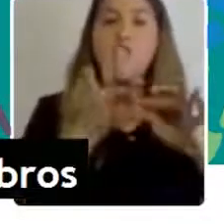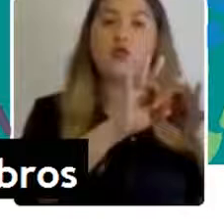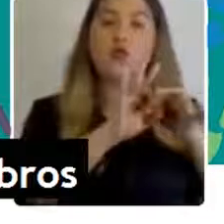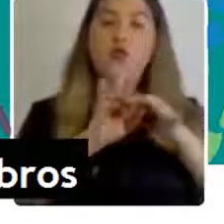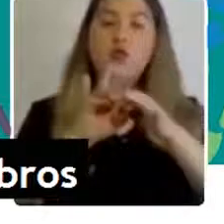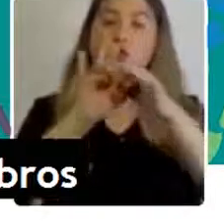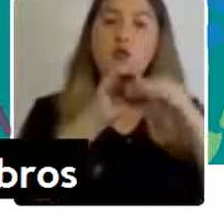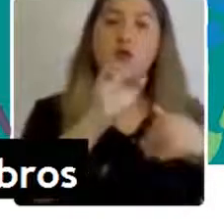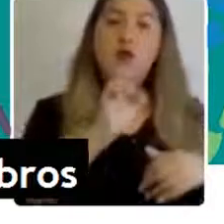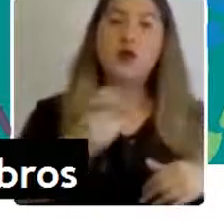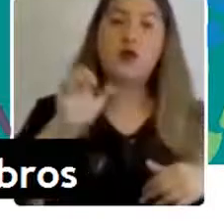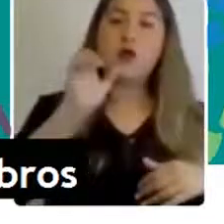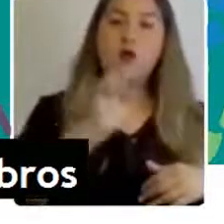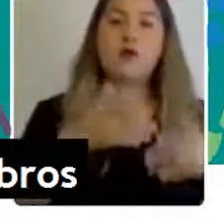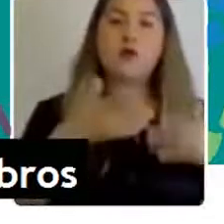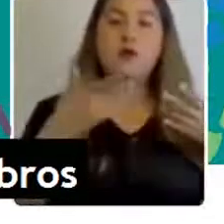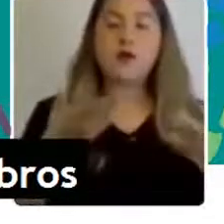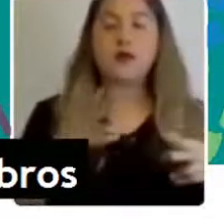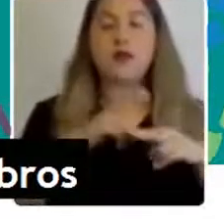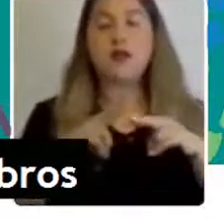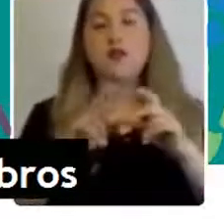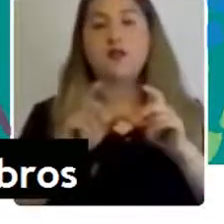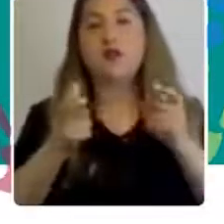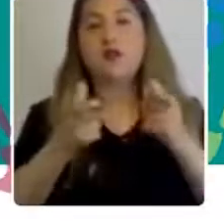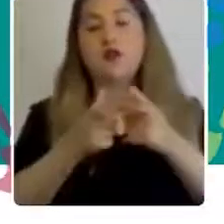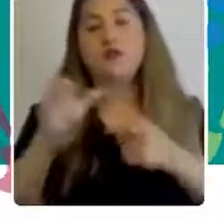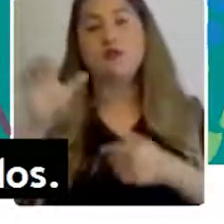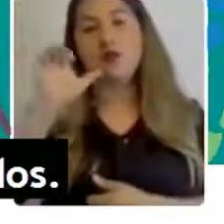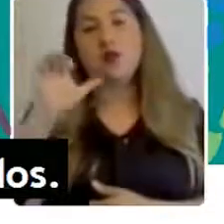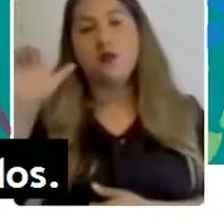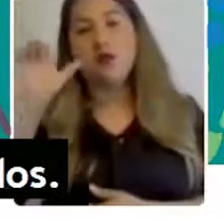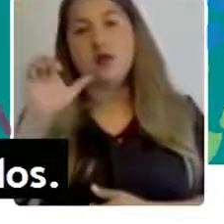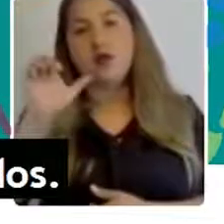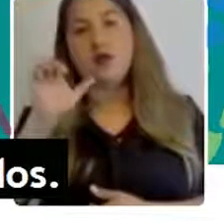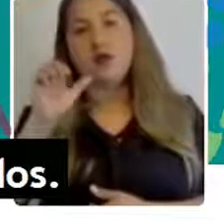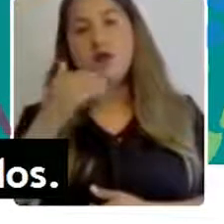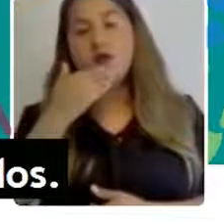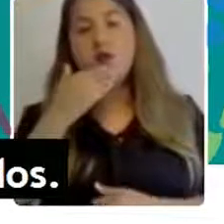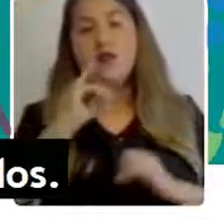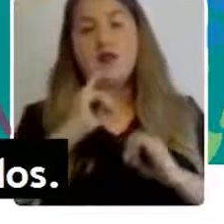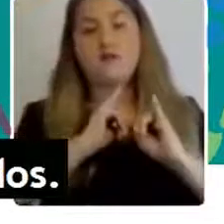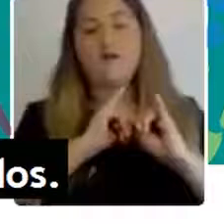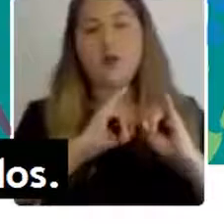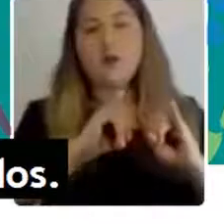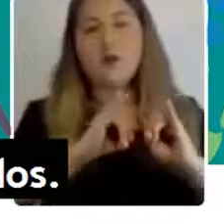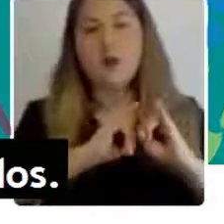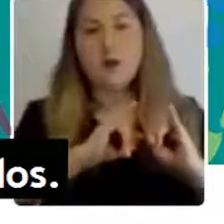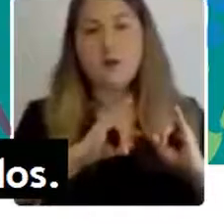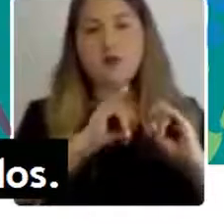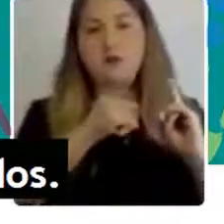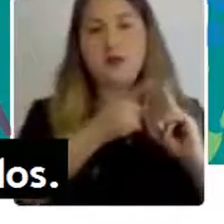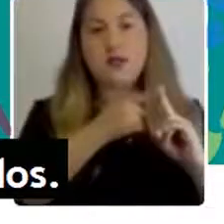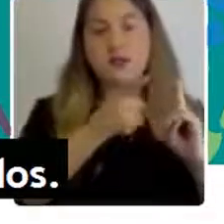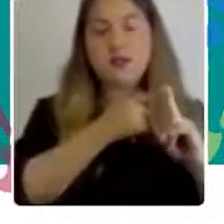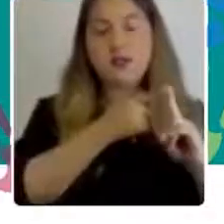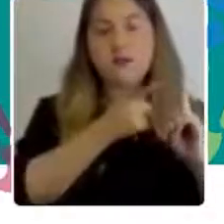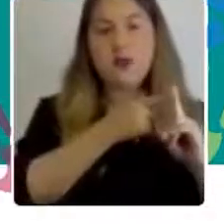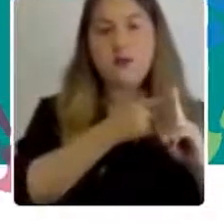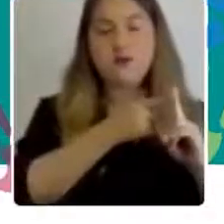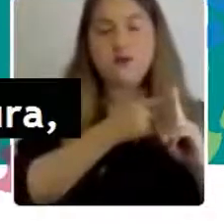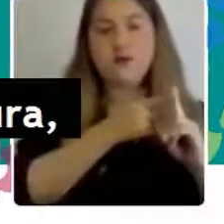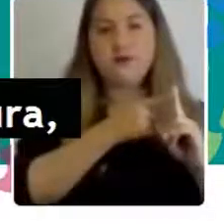are altogether, all member states are participating, and altogether we are more than 100